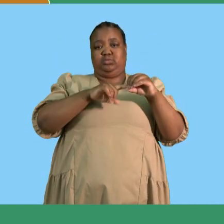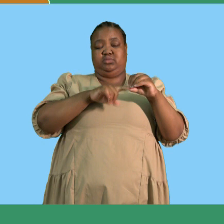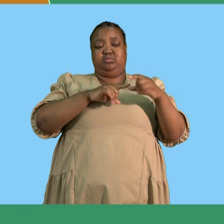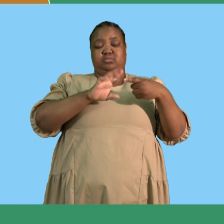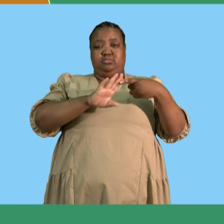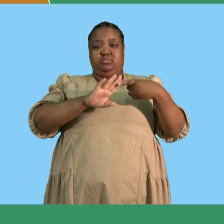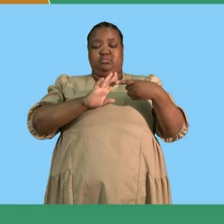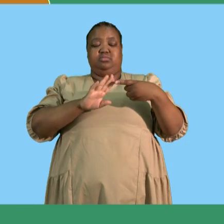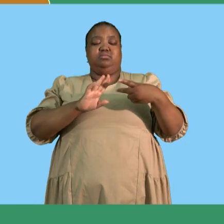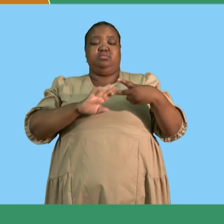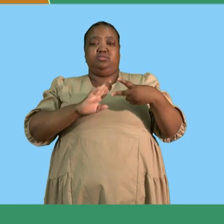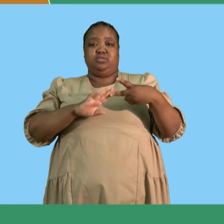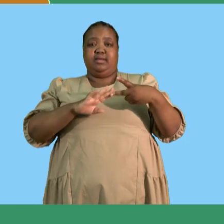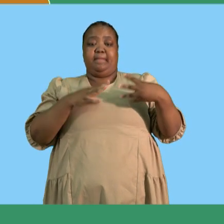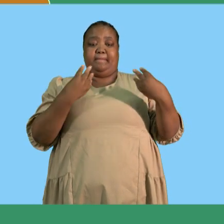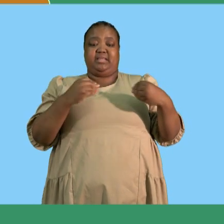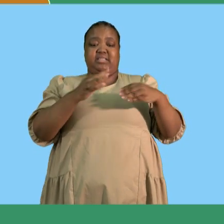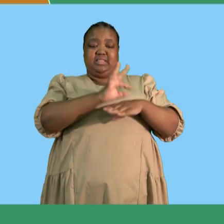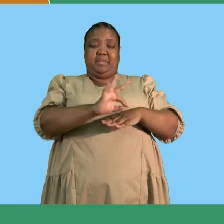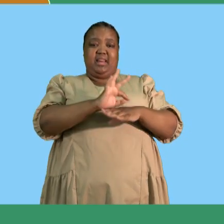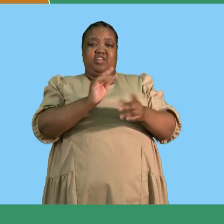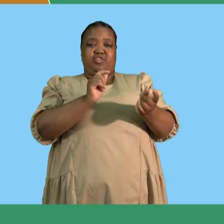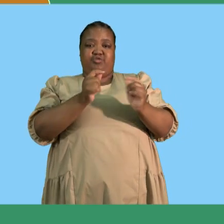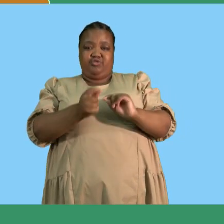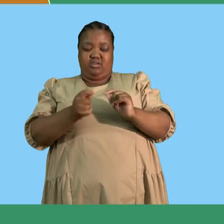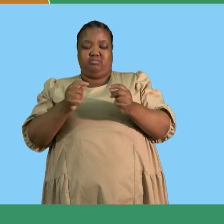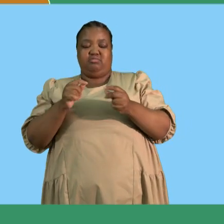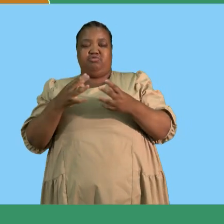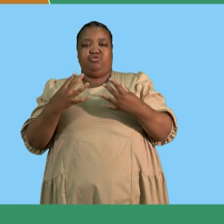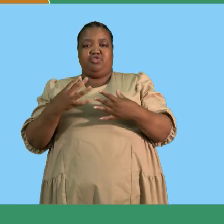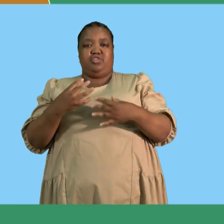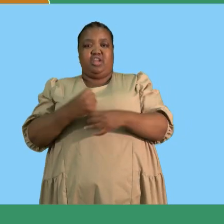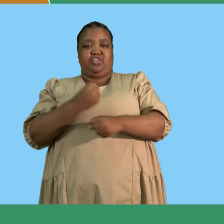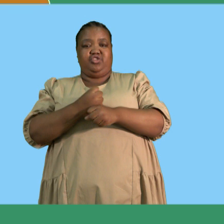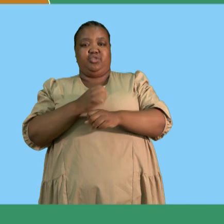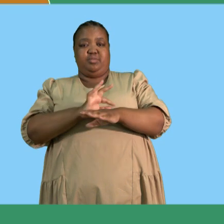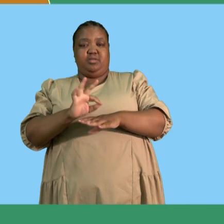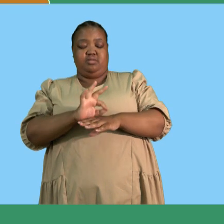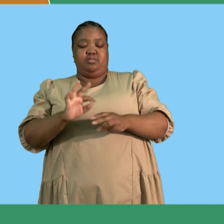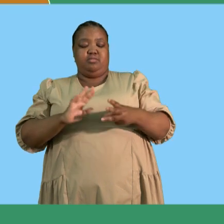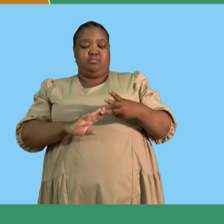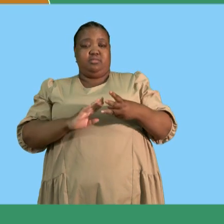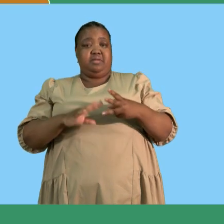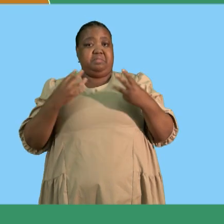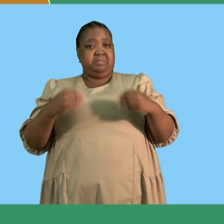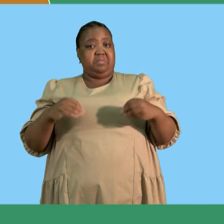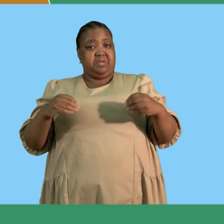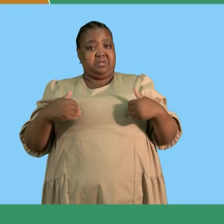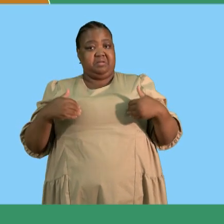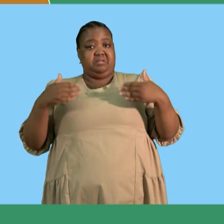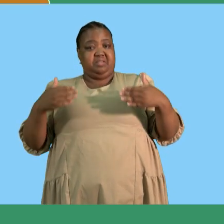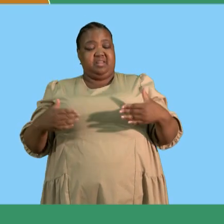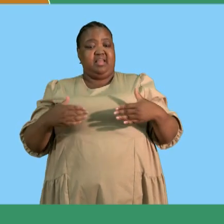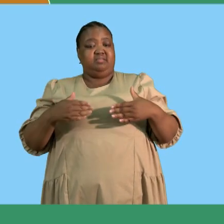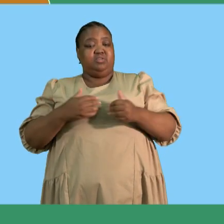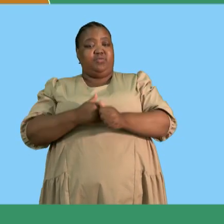have transforming a business plan into an action plan. We also have starting a business venture based on an